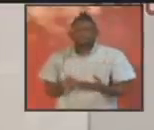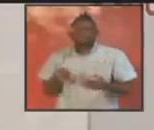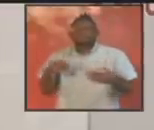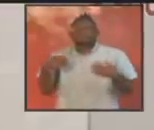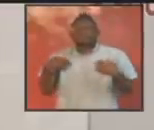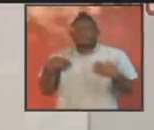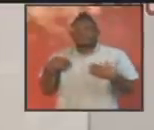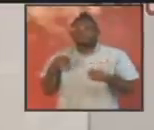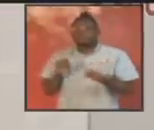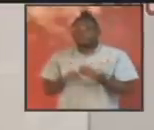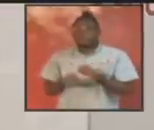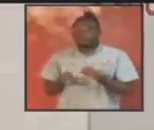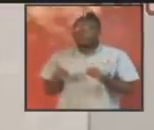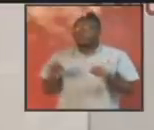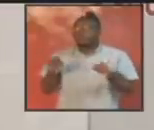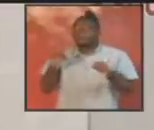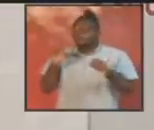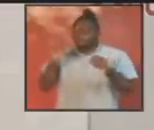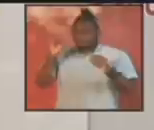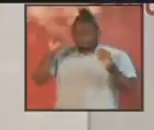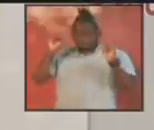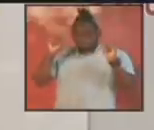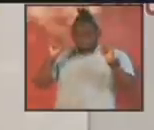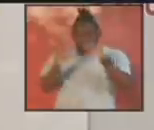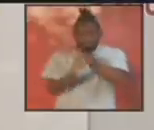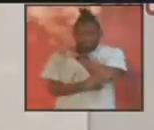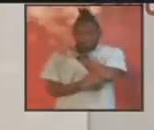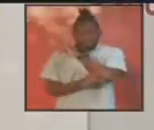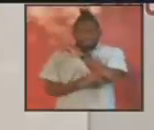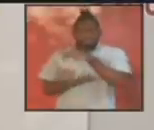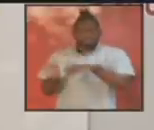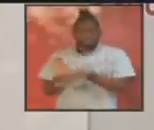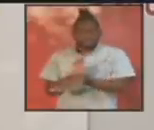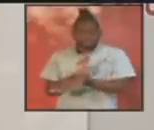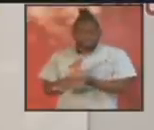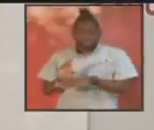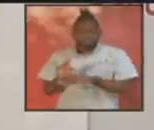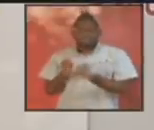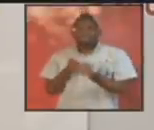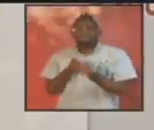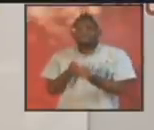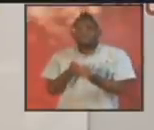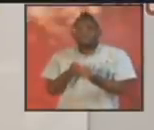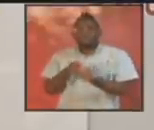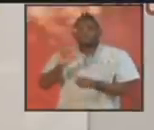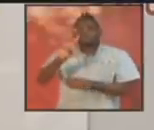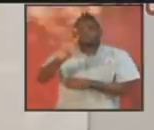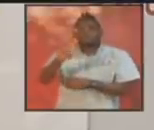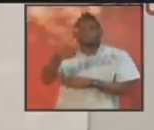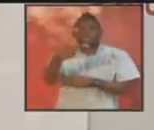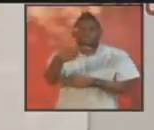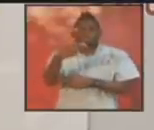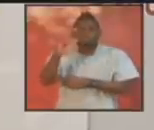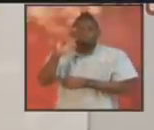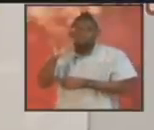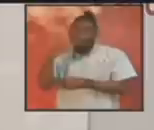Foreign and CARICOM Affairs has been influenced by this particular criterion.